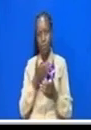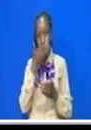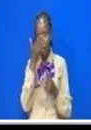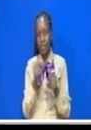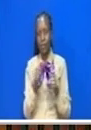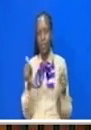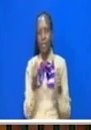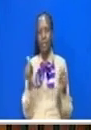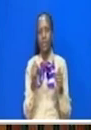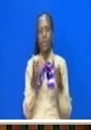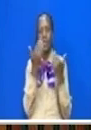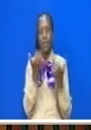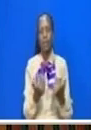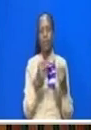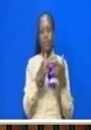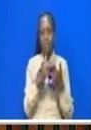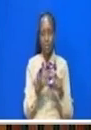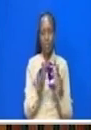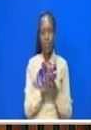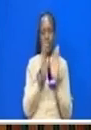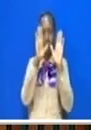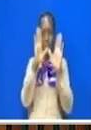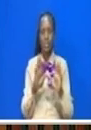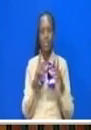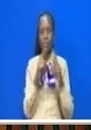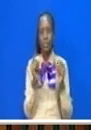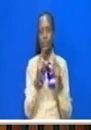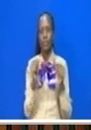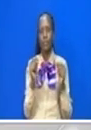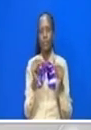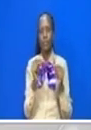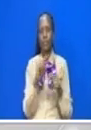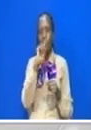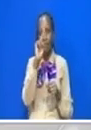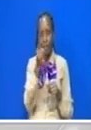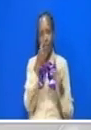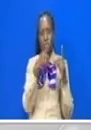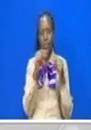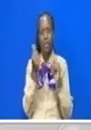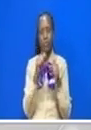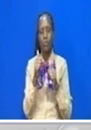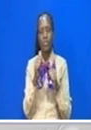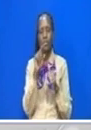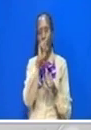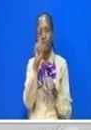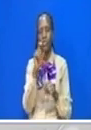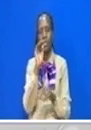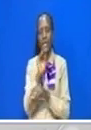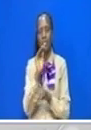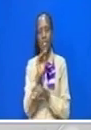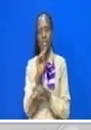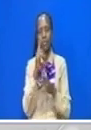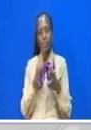So let's start and look at the key terms. The first term that question wanted was